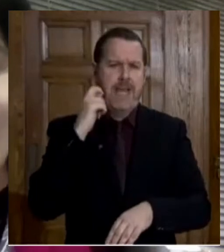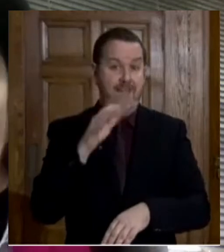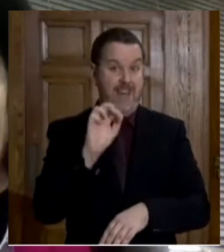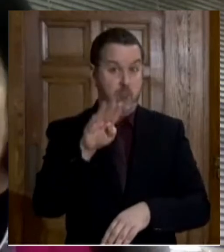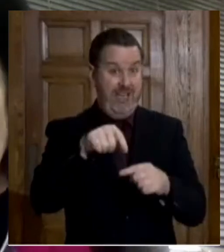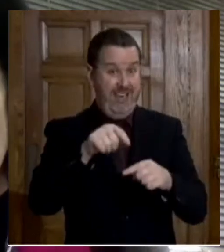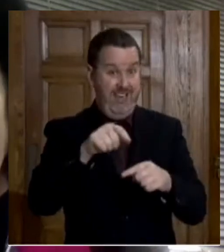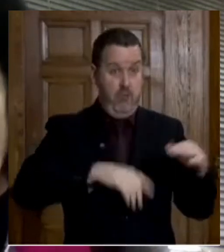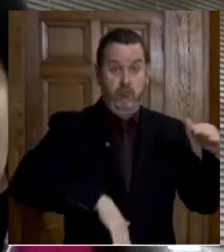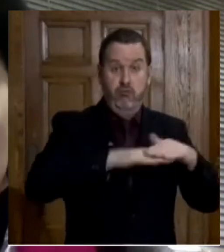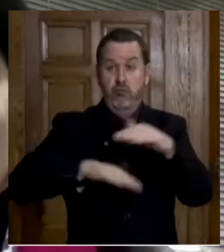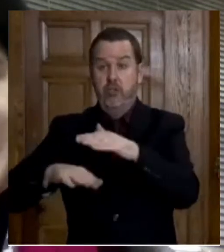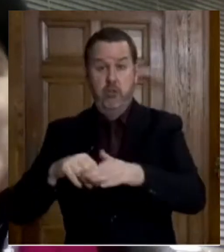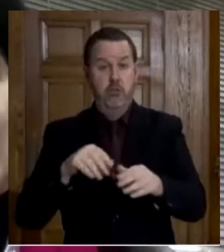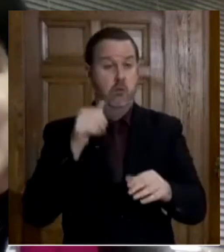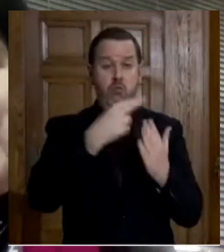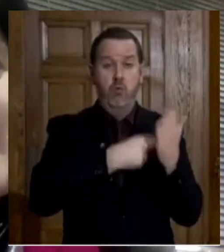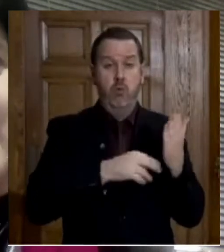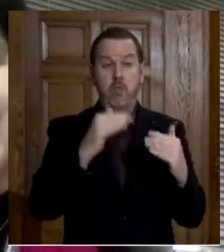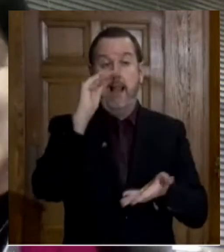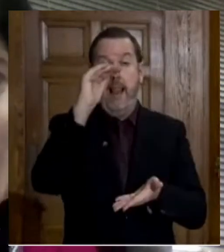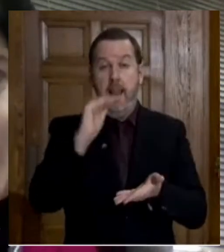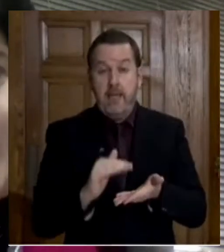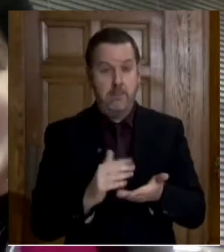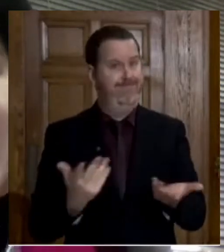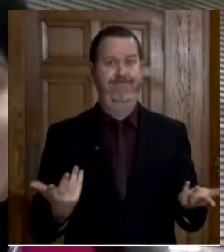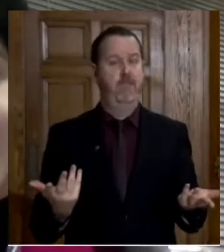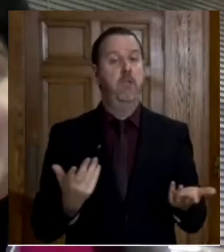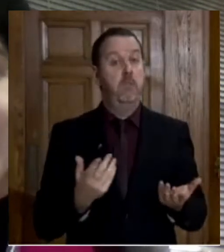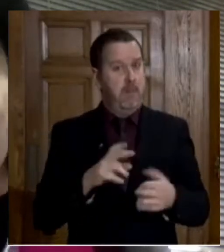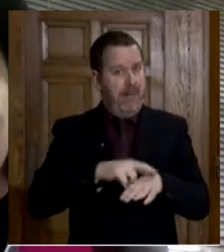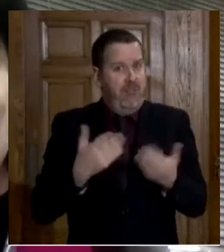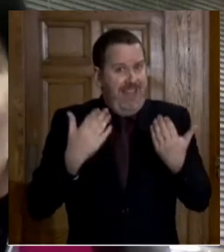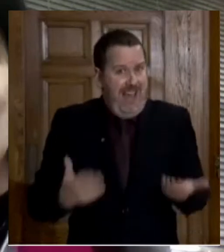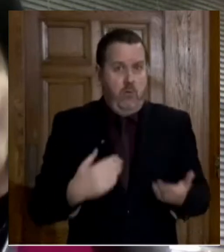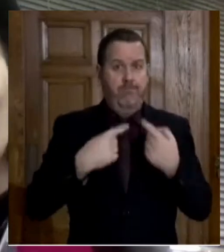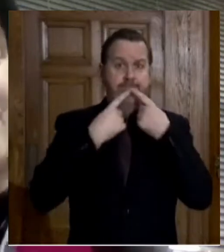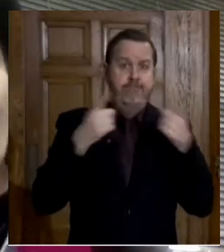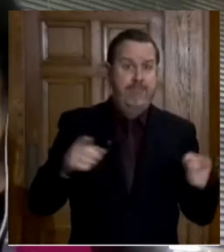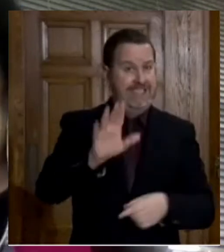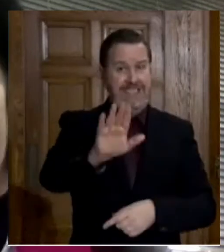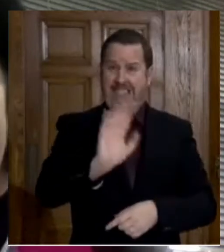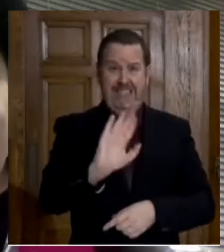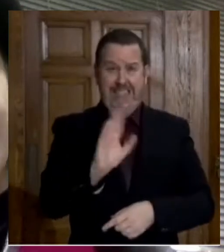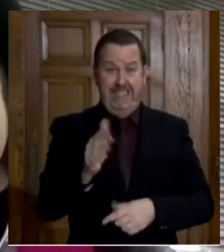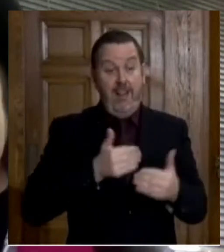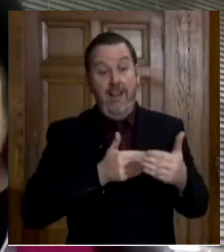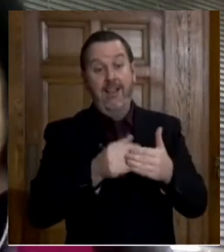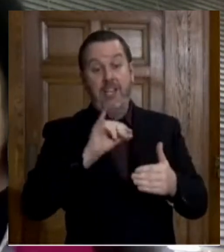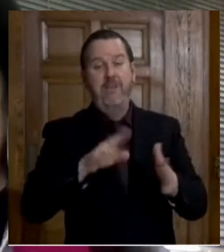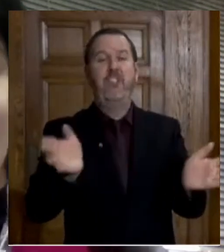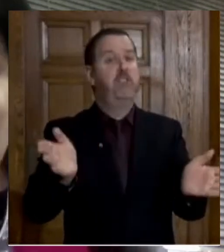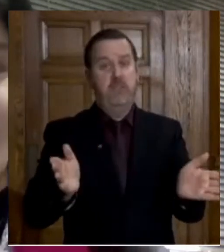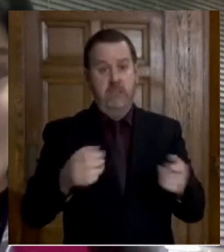optimistic in the extreme. Is it better to prepare people now and tell them that this is going to go on for much longer than the 6th